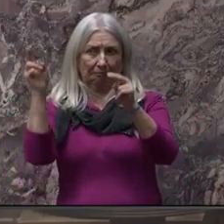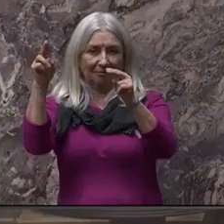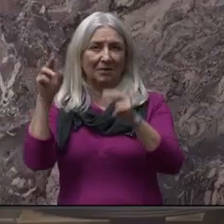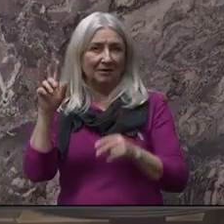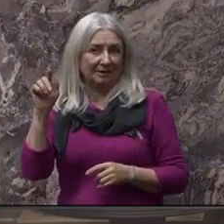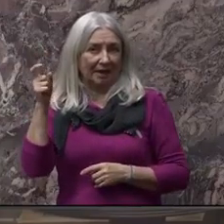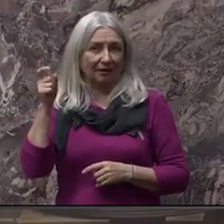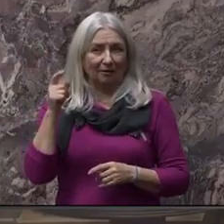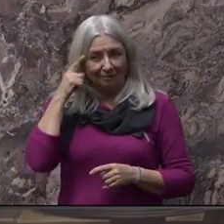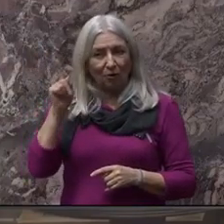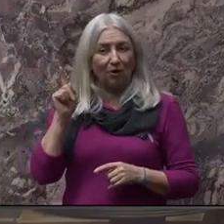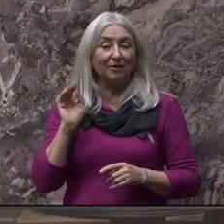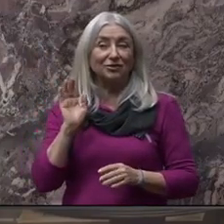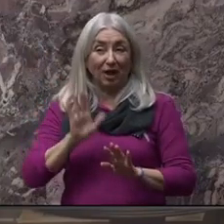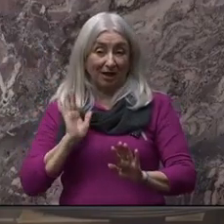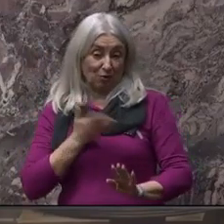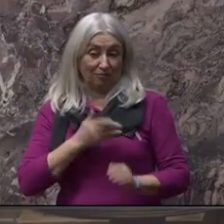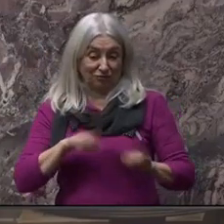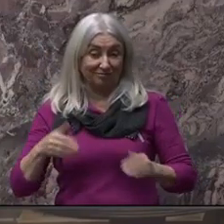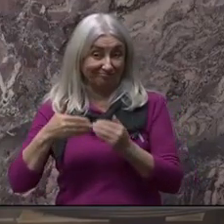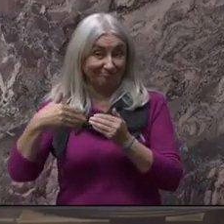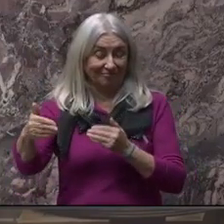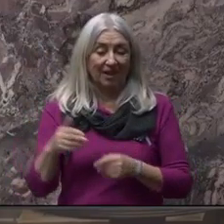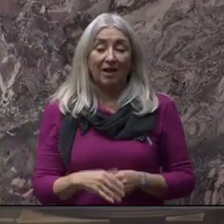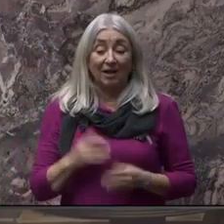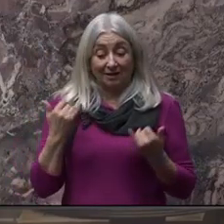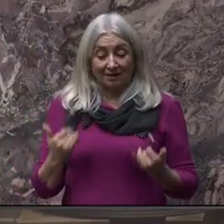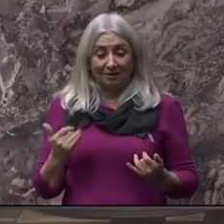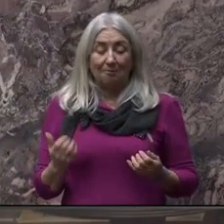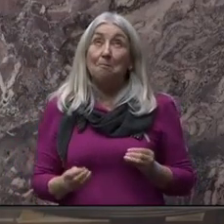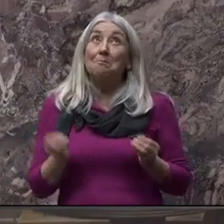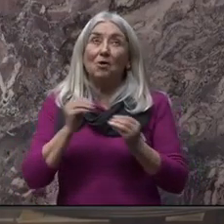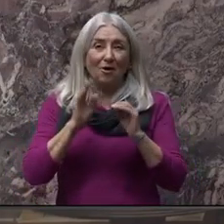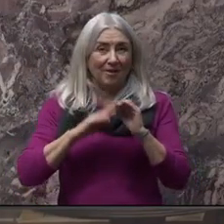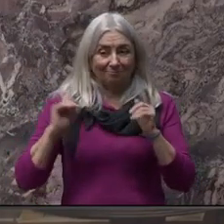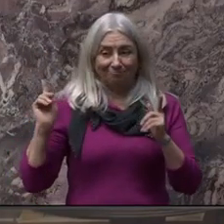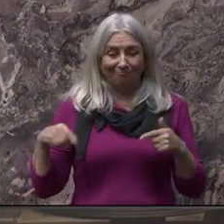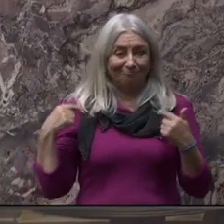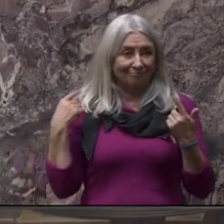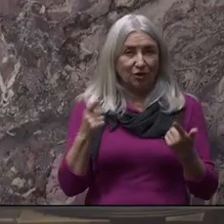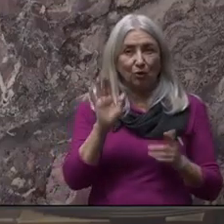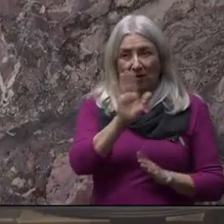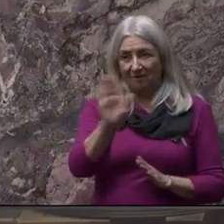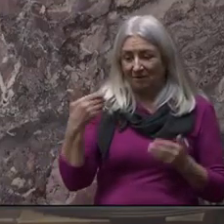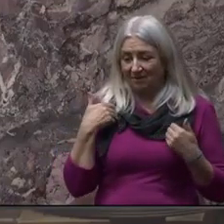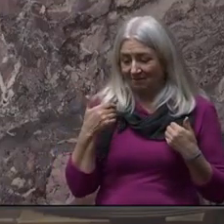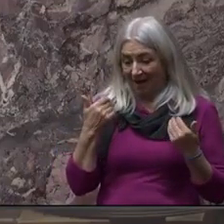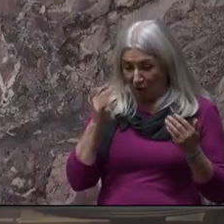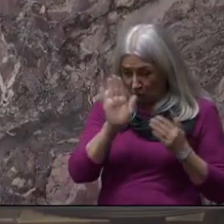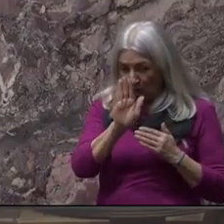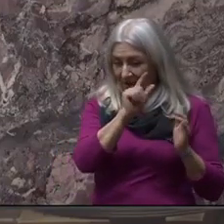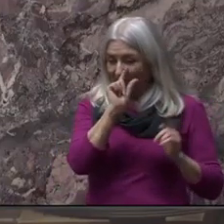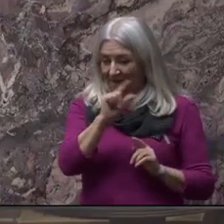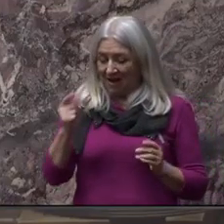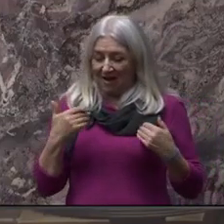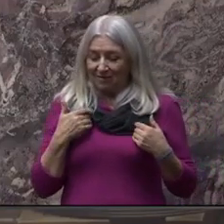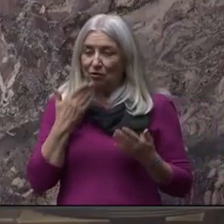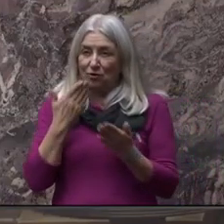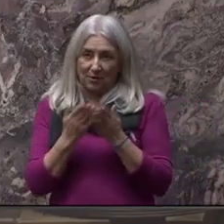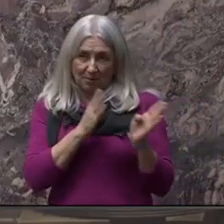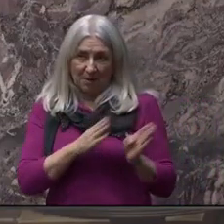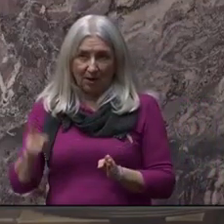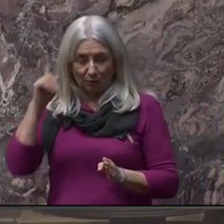generations. Now, more than ever, it is critical that your government has a plan that will protect and grow jobs across